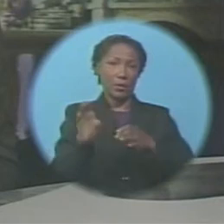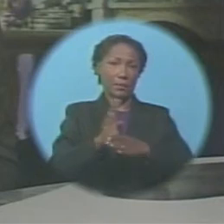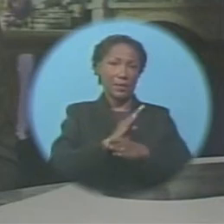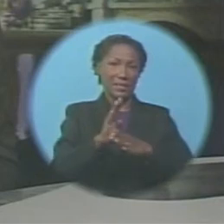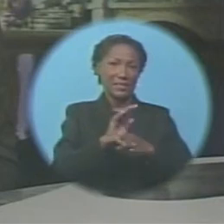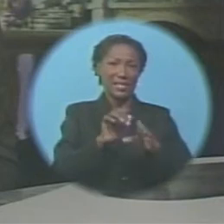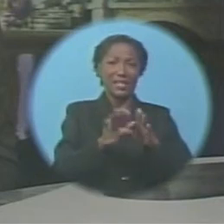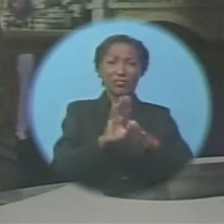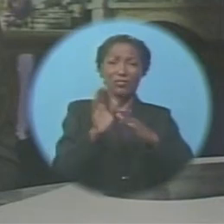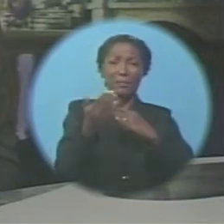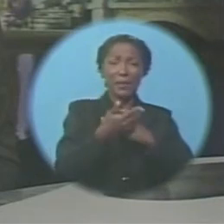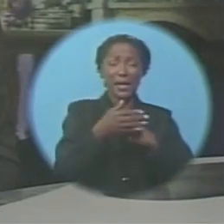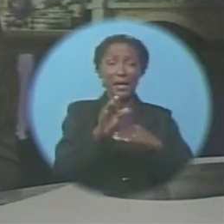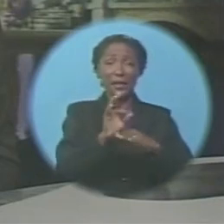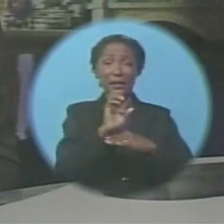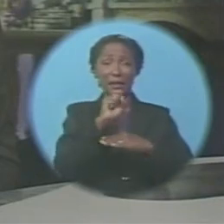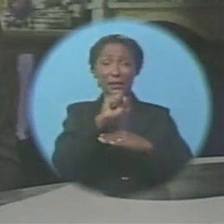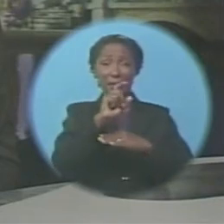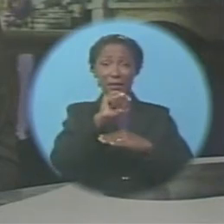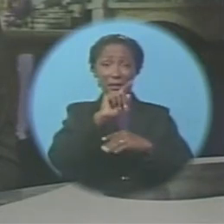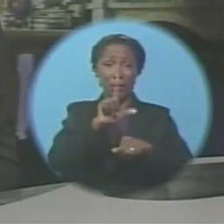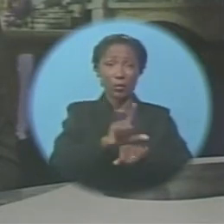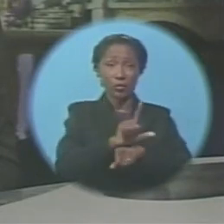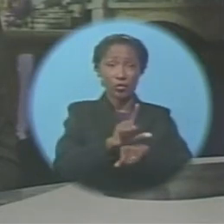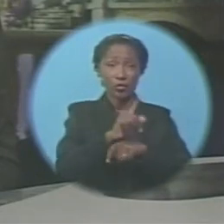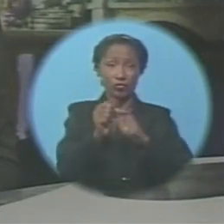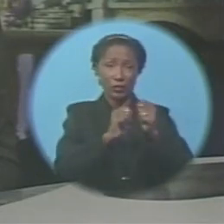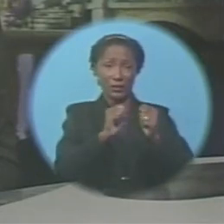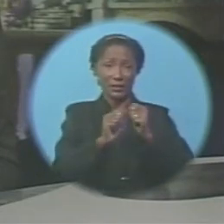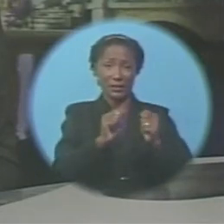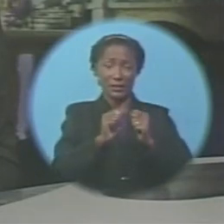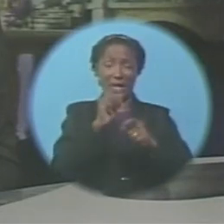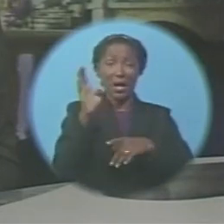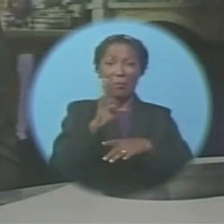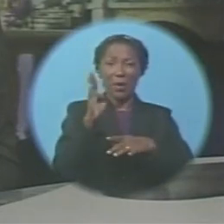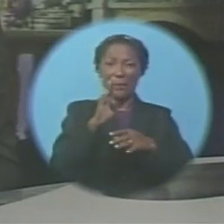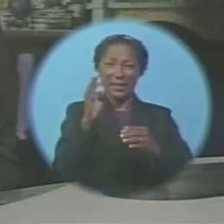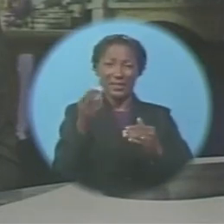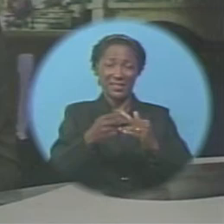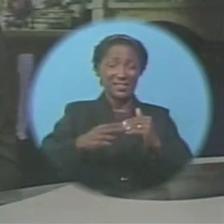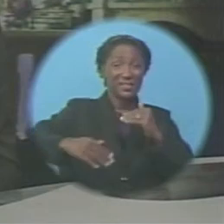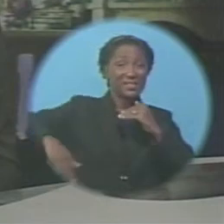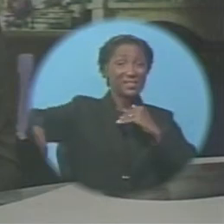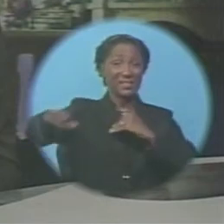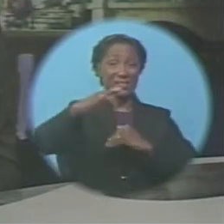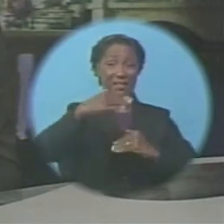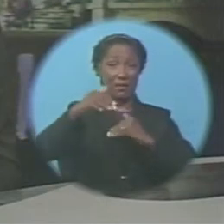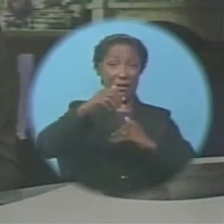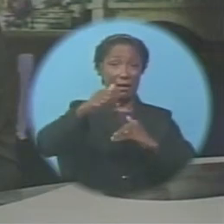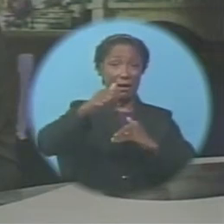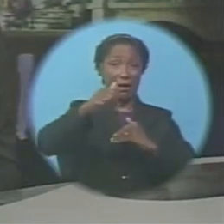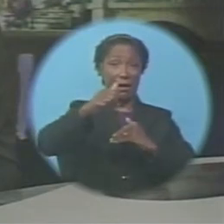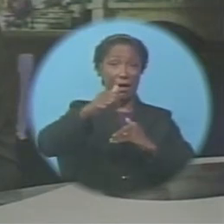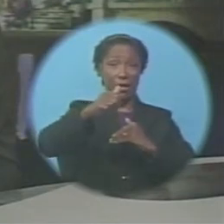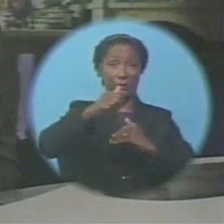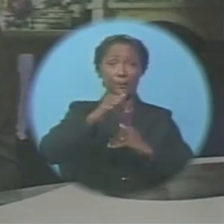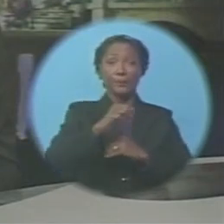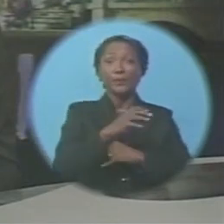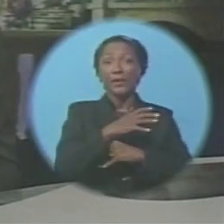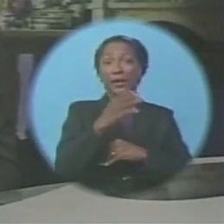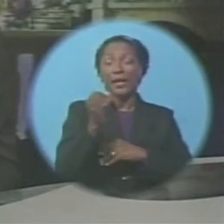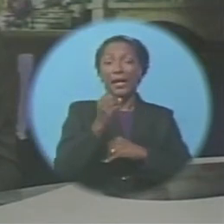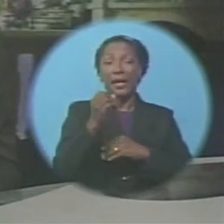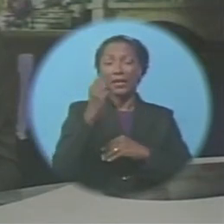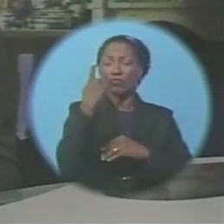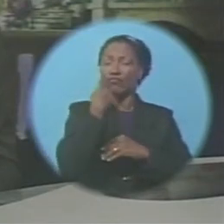Lucia and Trinidad and Tobago shows that Barberta's extreme position. She says the association's recent analysis of VAT in